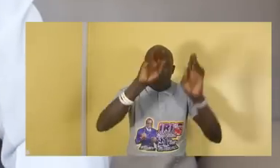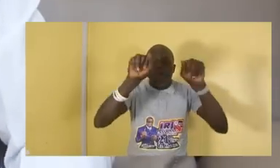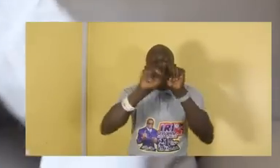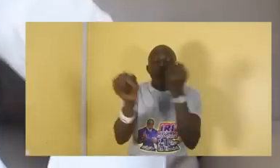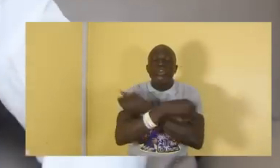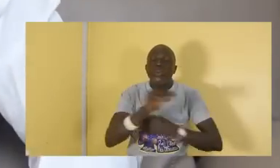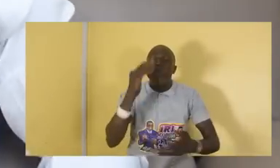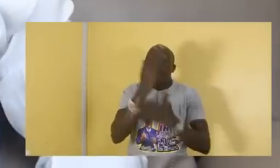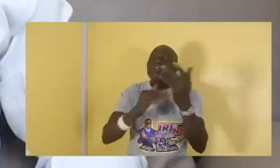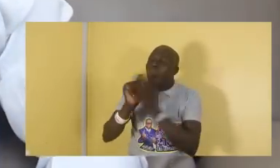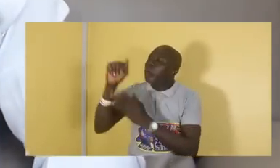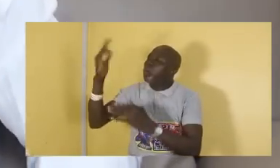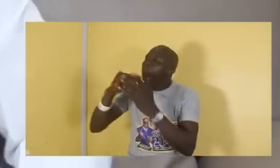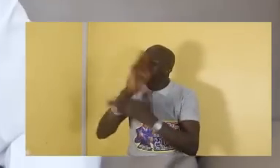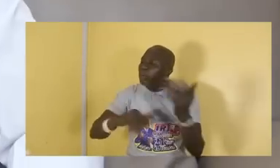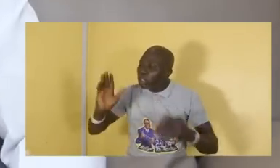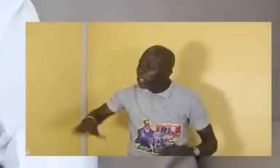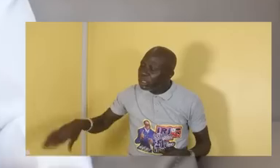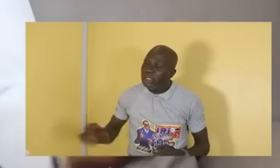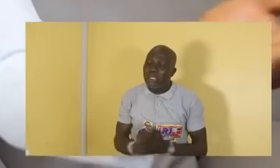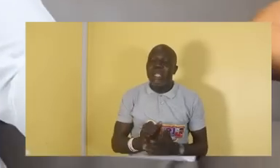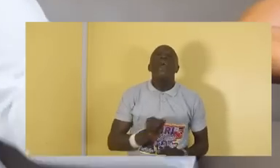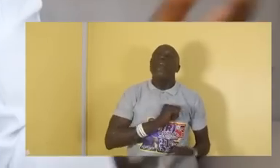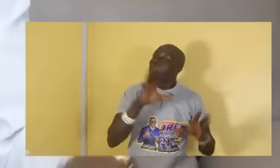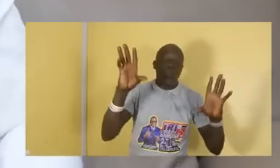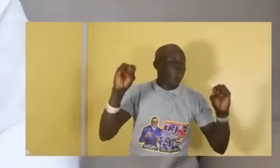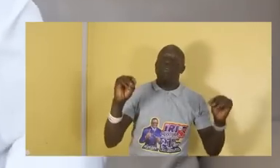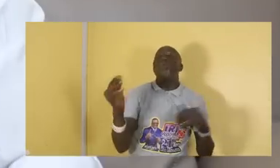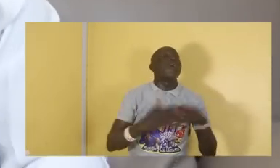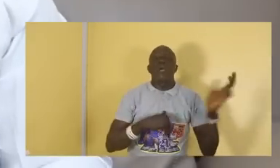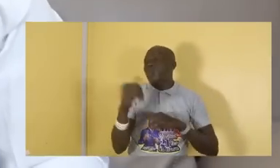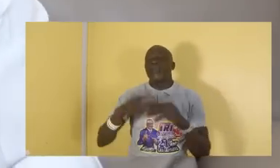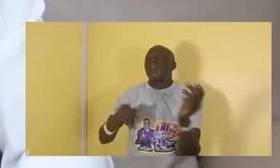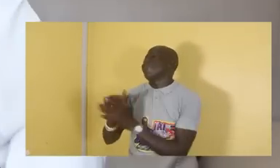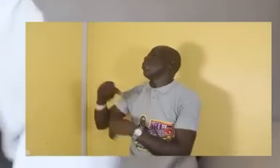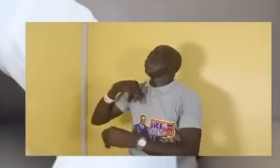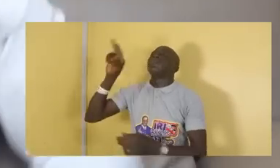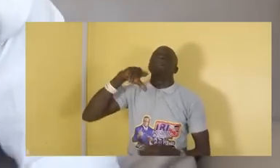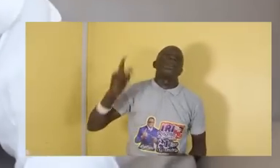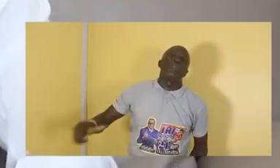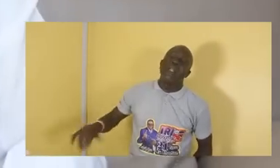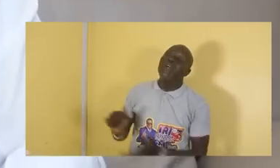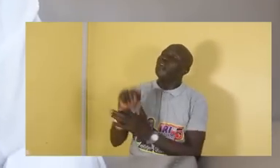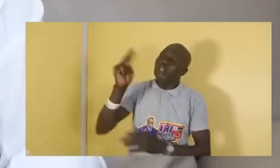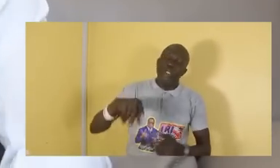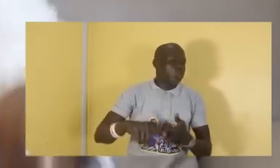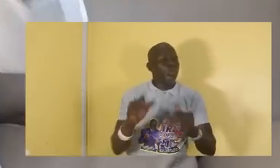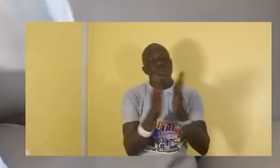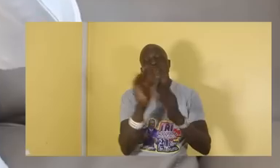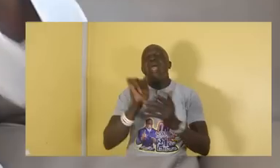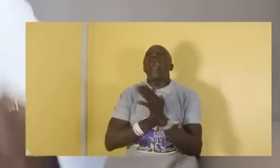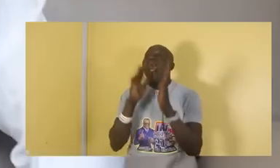is claiming your shop. Somebody is claiming your children. No one are they making you sick. You need to